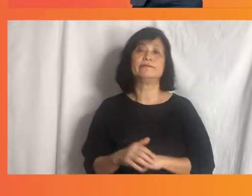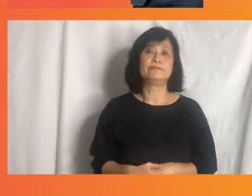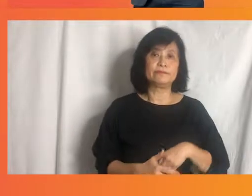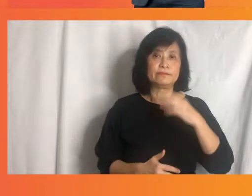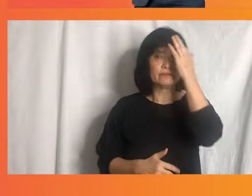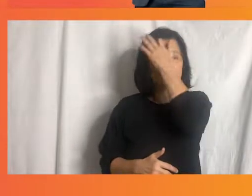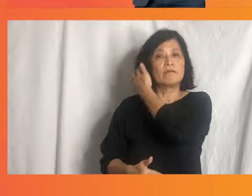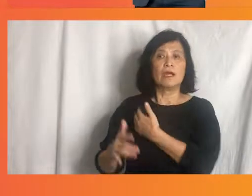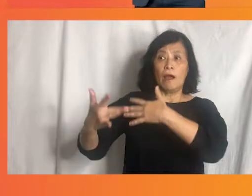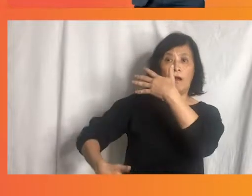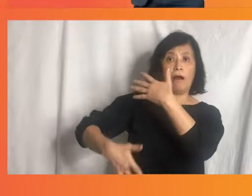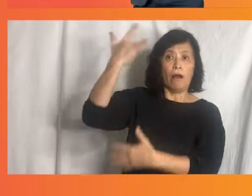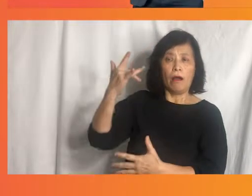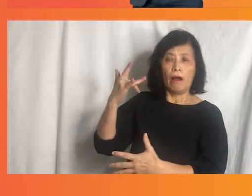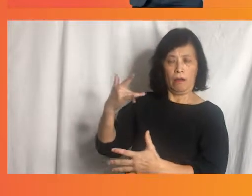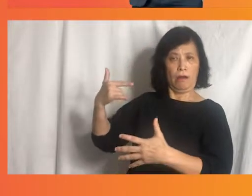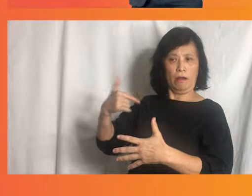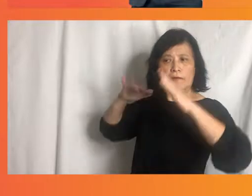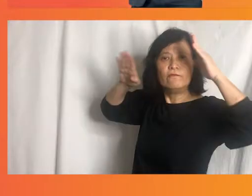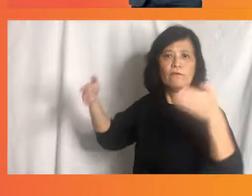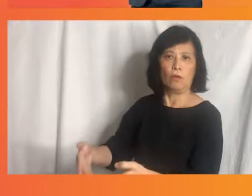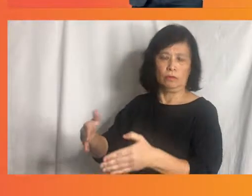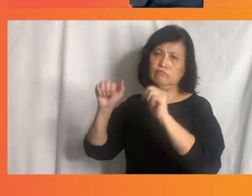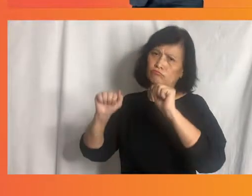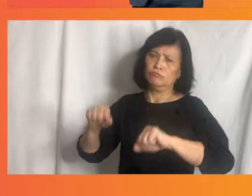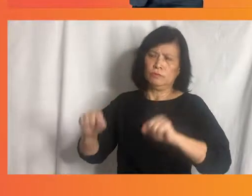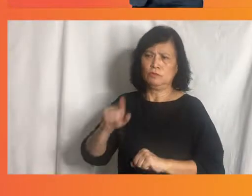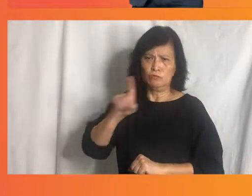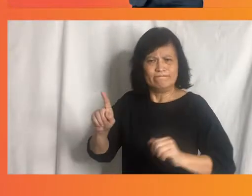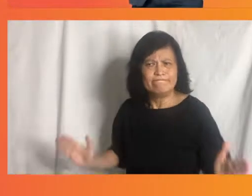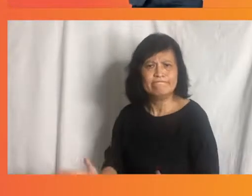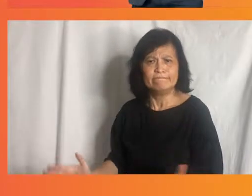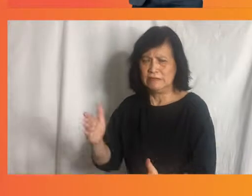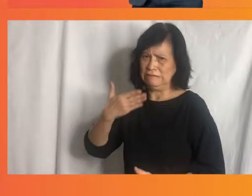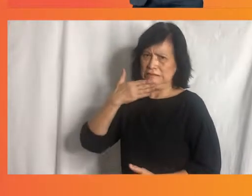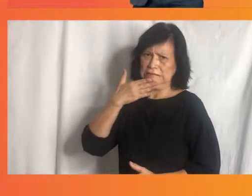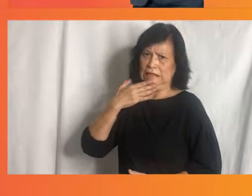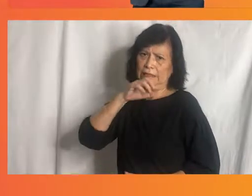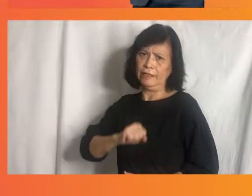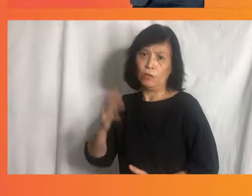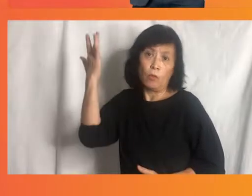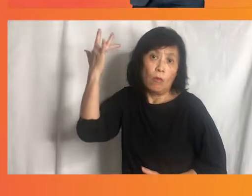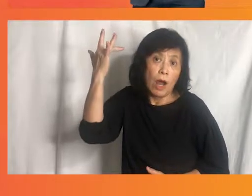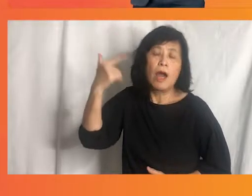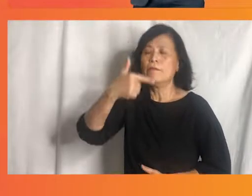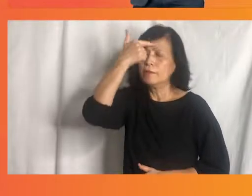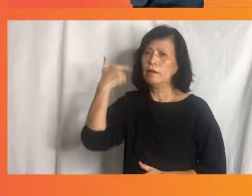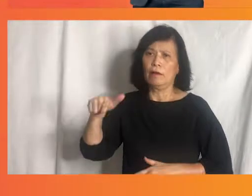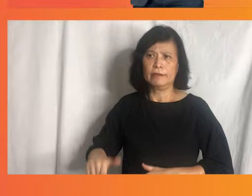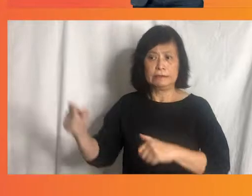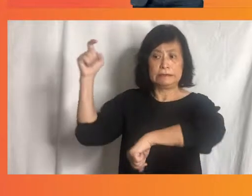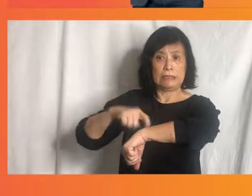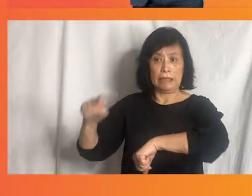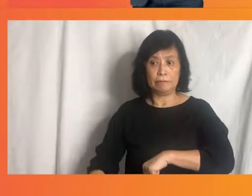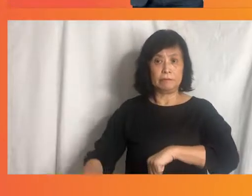Early intervention matters. We need to get children to get active from a young age. This is because childhood is a period